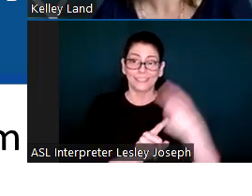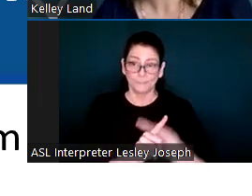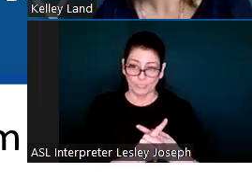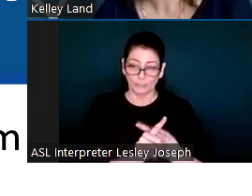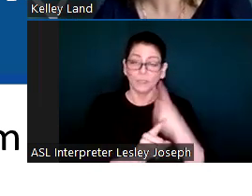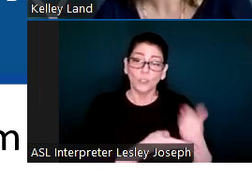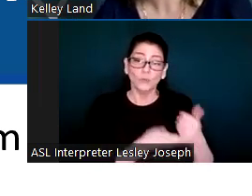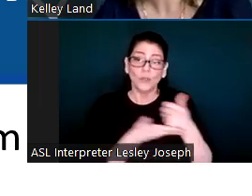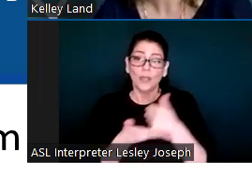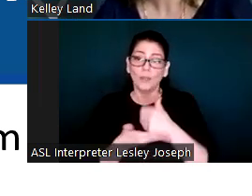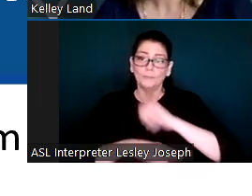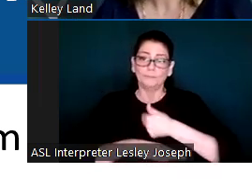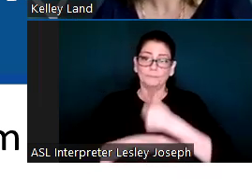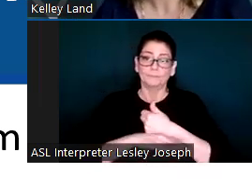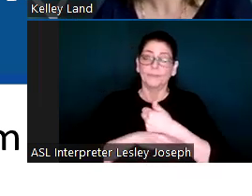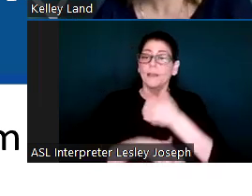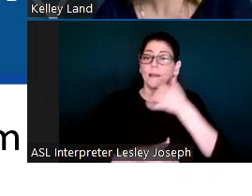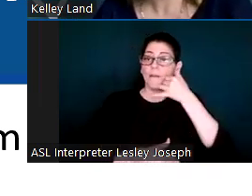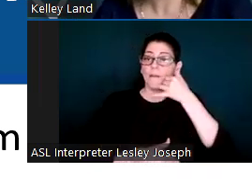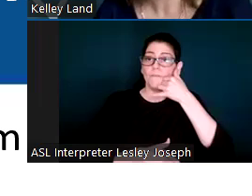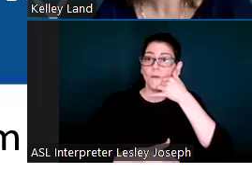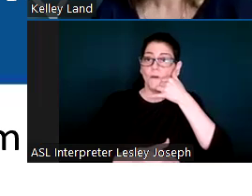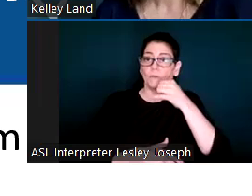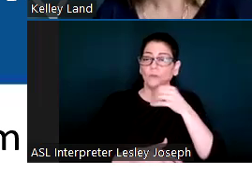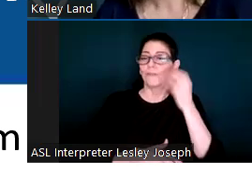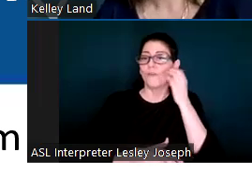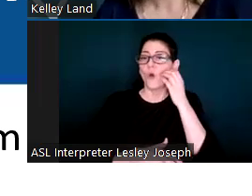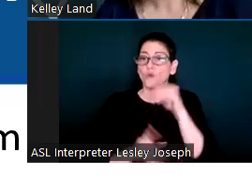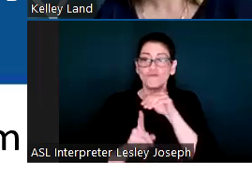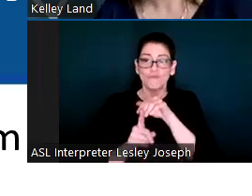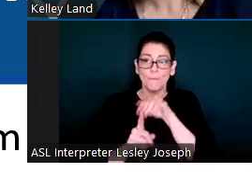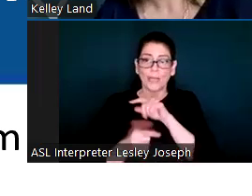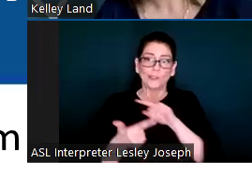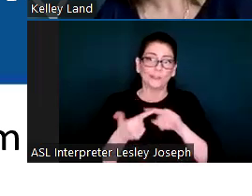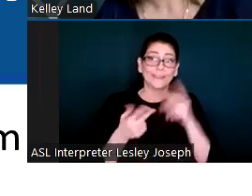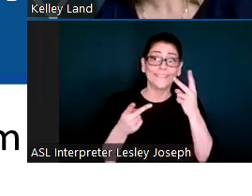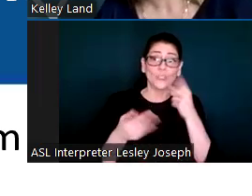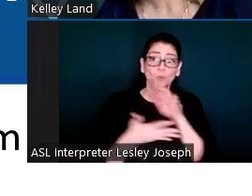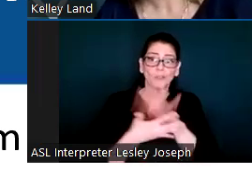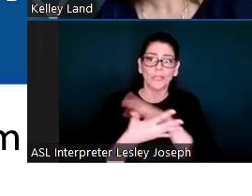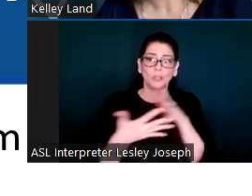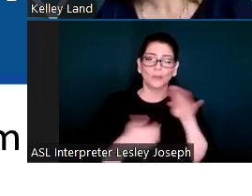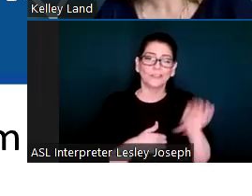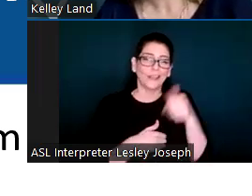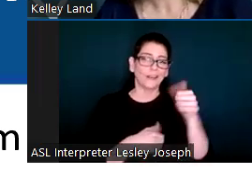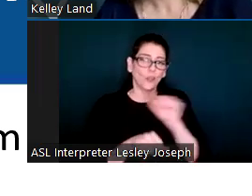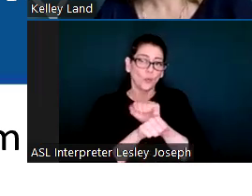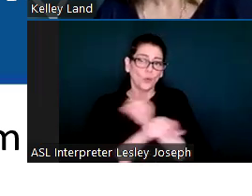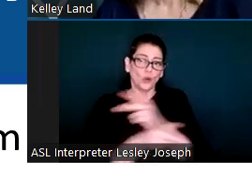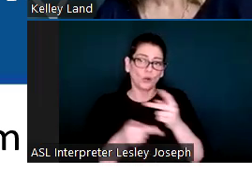setting up a phone reminder or phone reminders, visual schedules, and other workplace